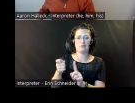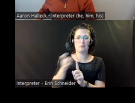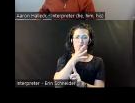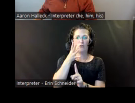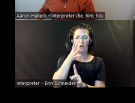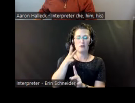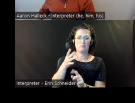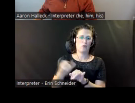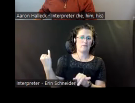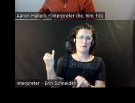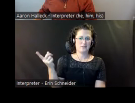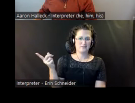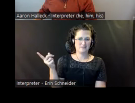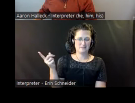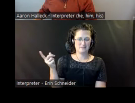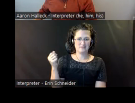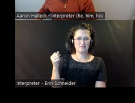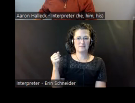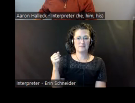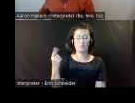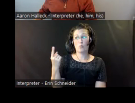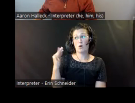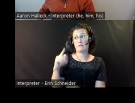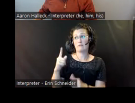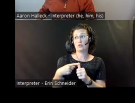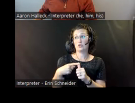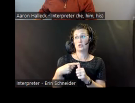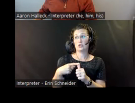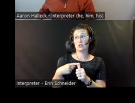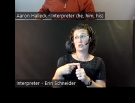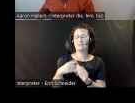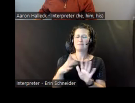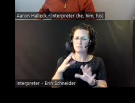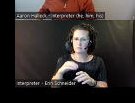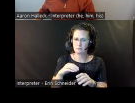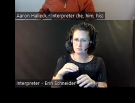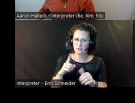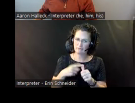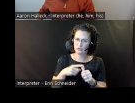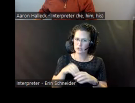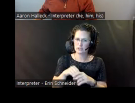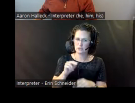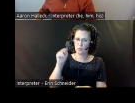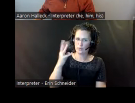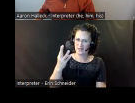Really one of the first, at least in the Northwest. Okay, Jeff.